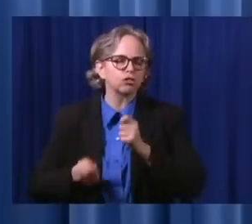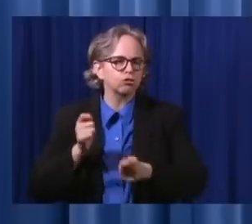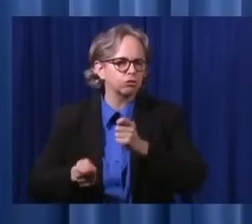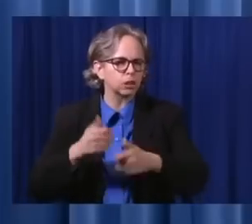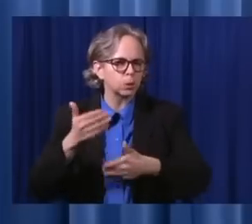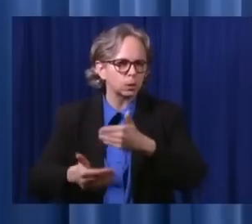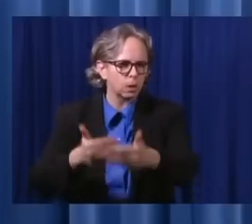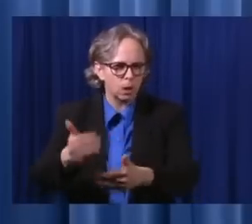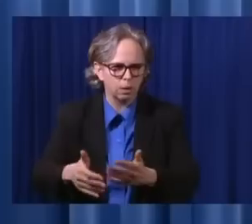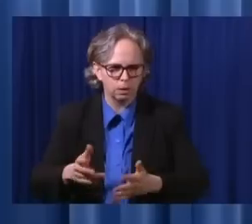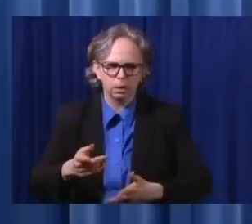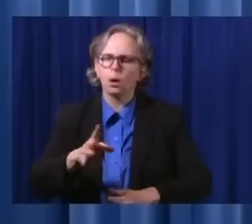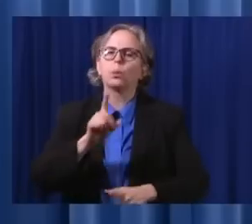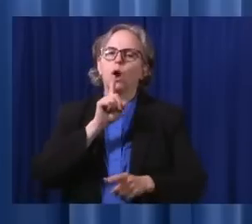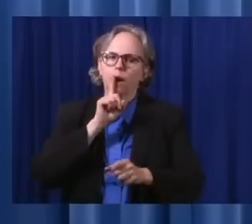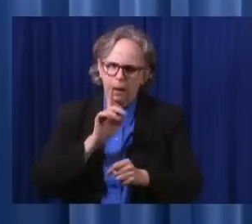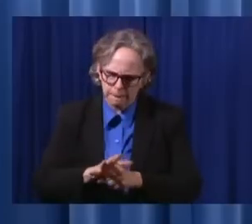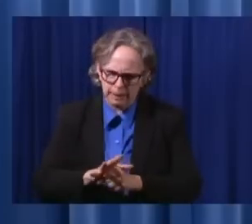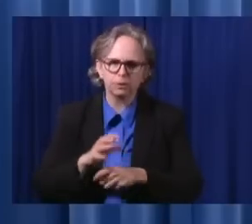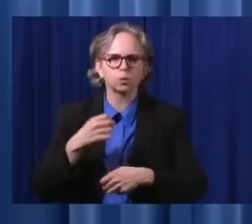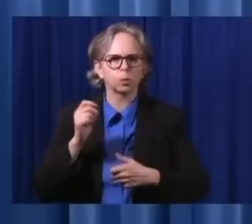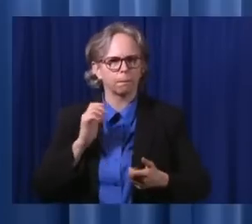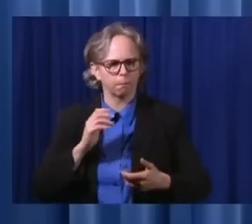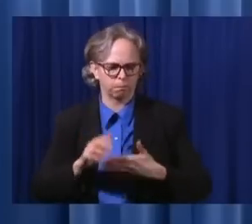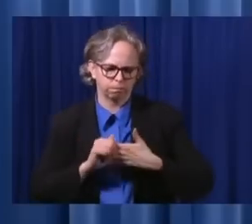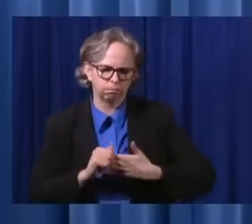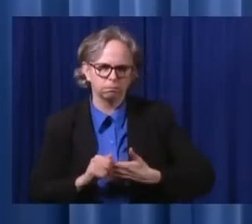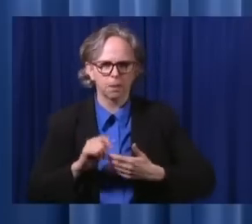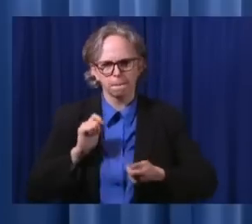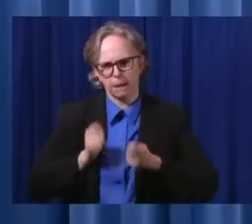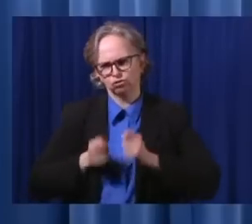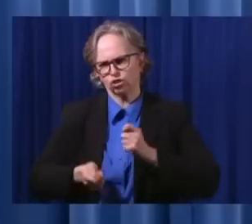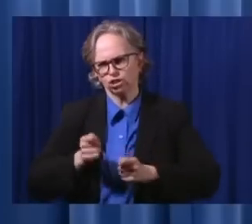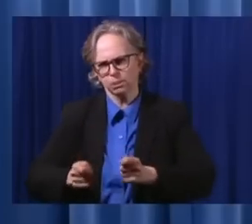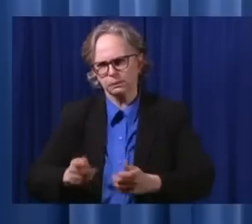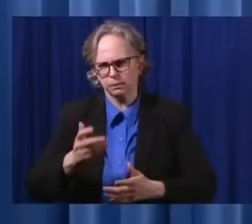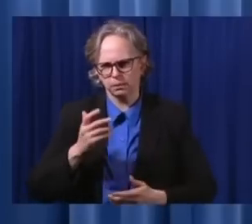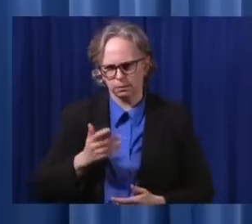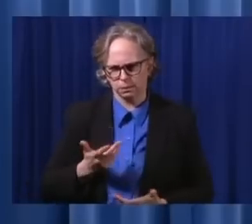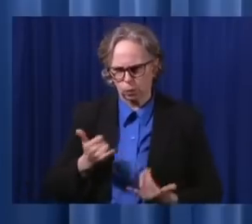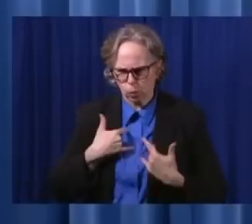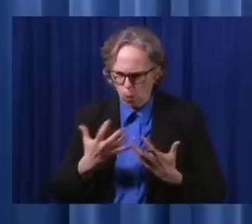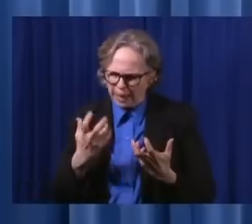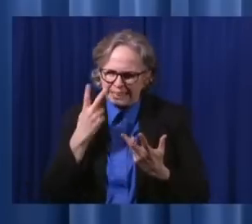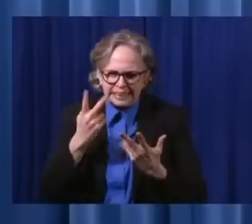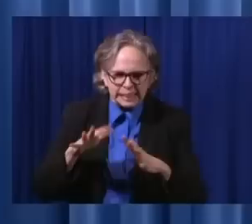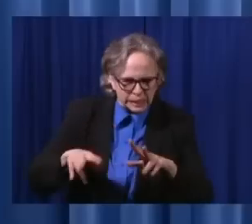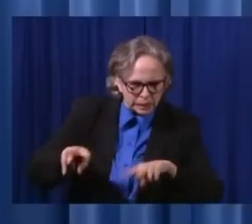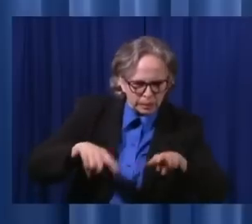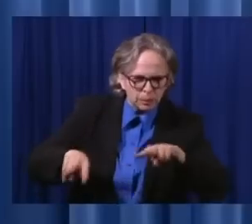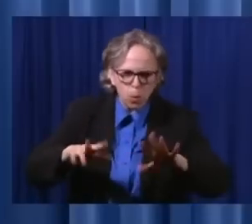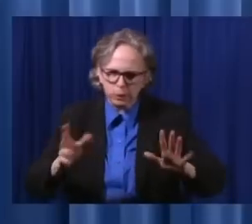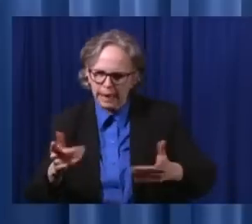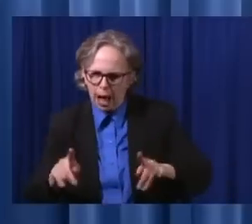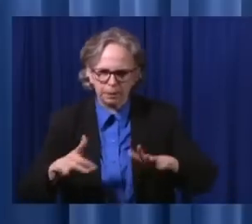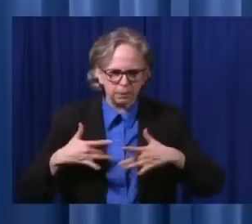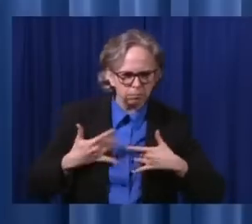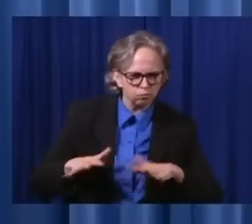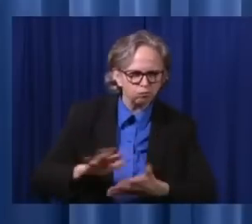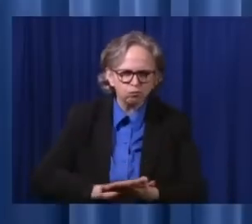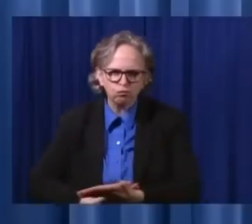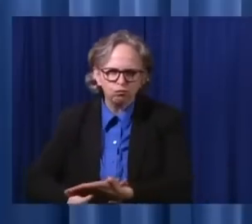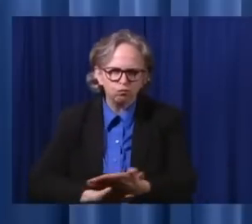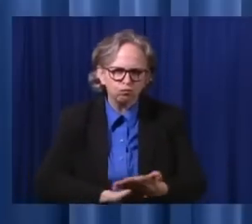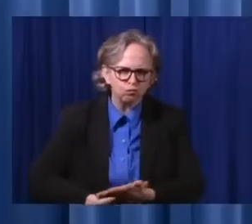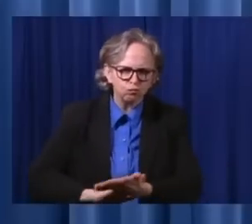we move forward if in fact there are problems. We've got to see exactly where the market is and exactly how things are going to work